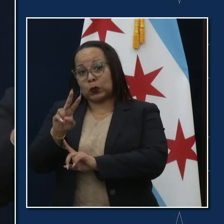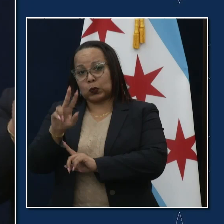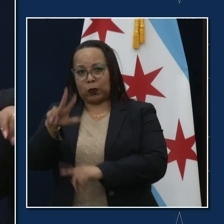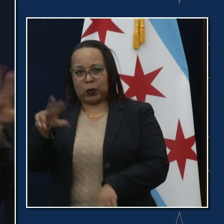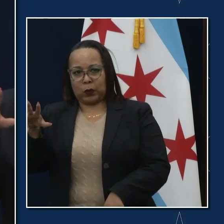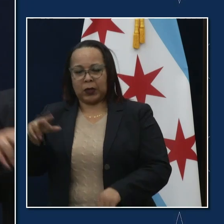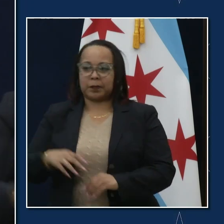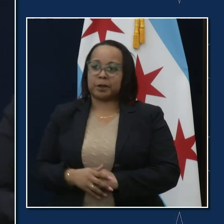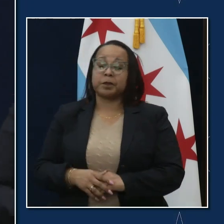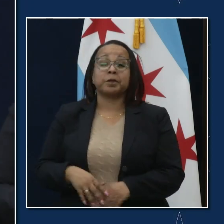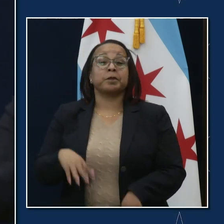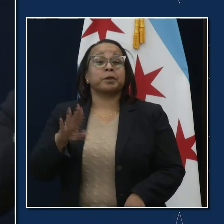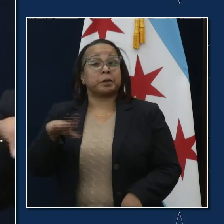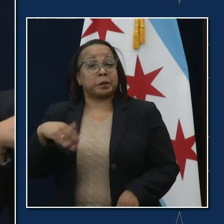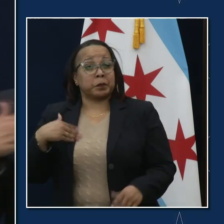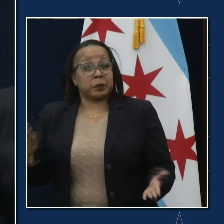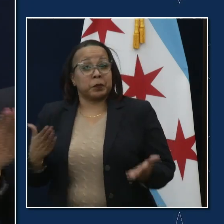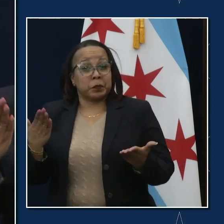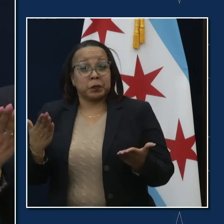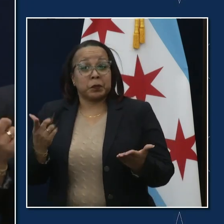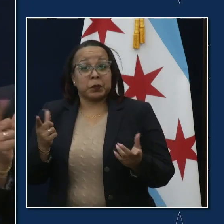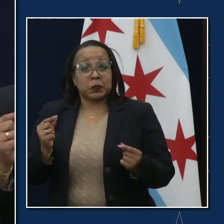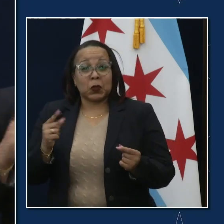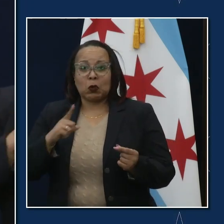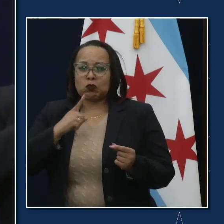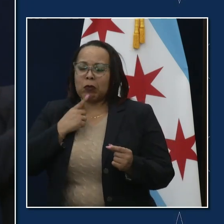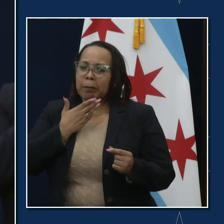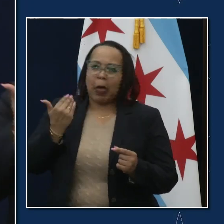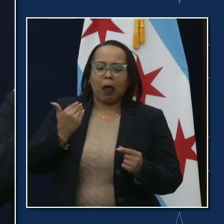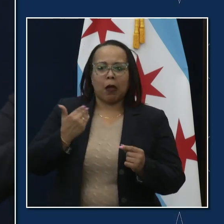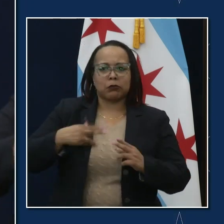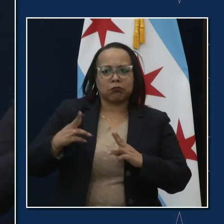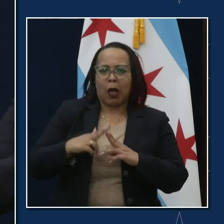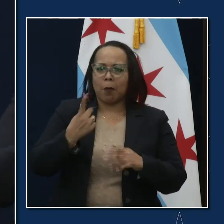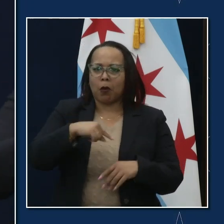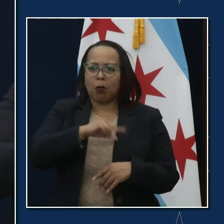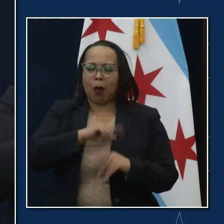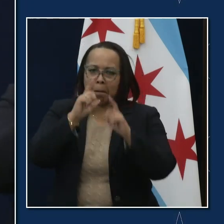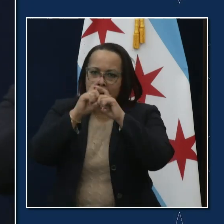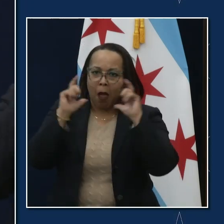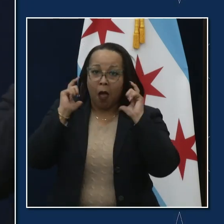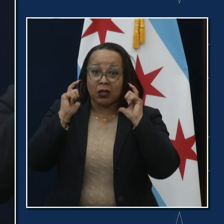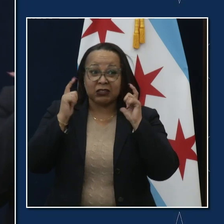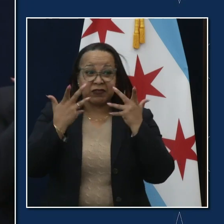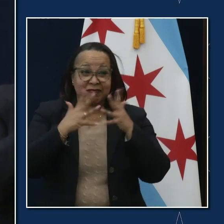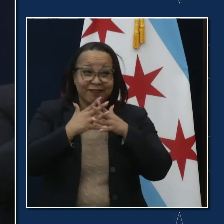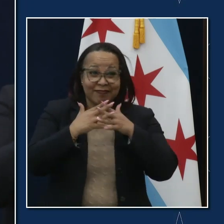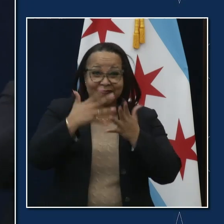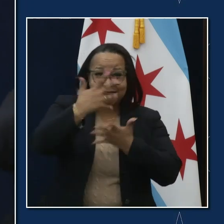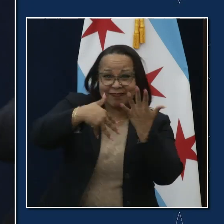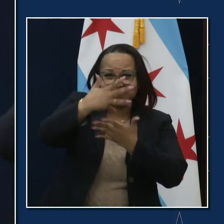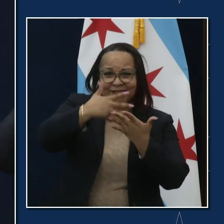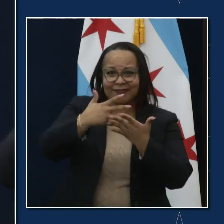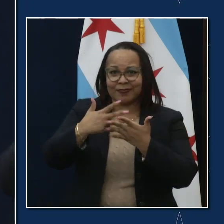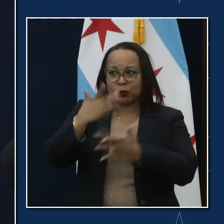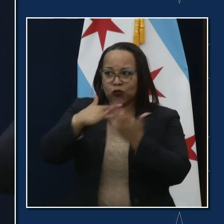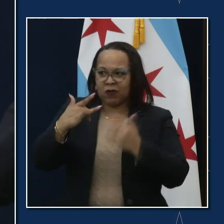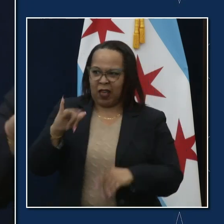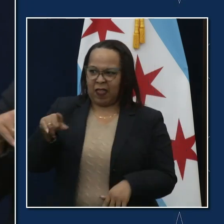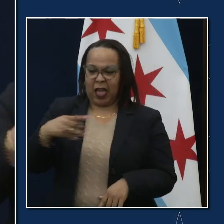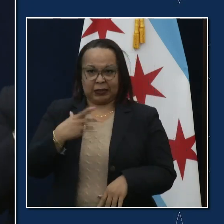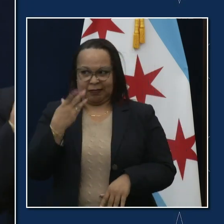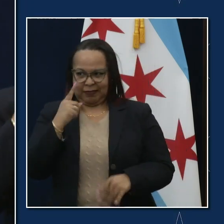1-800-232-0233. We also encourage you to wear high-quality masks in crowded settings or during travel, like this one,